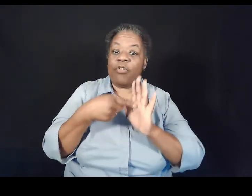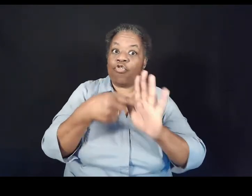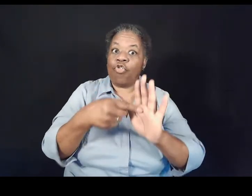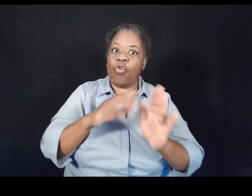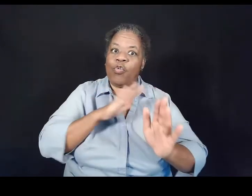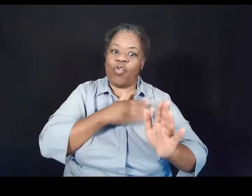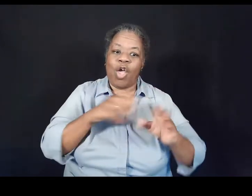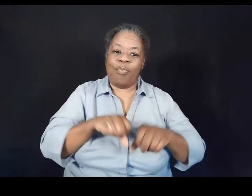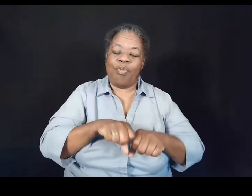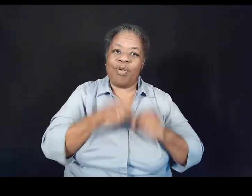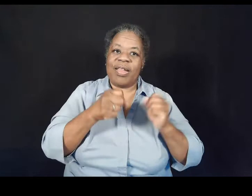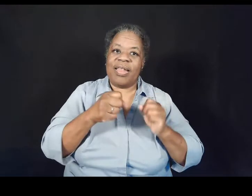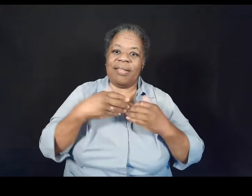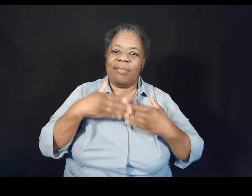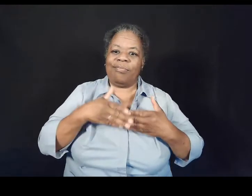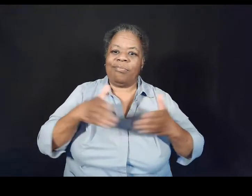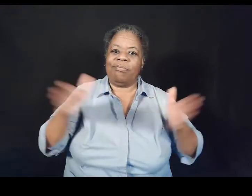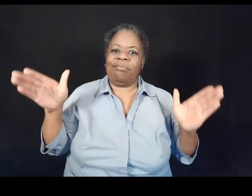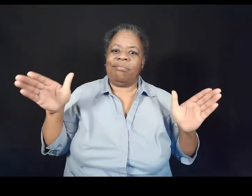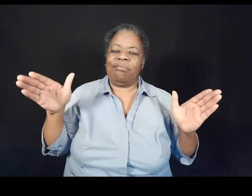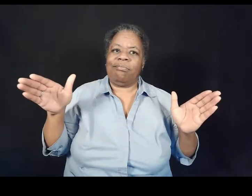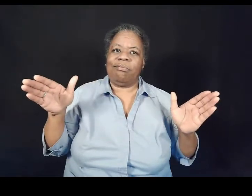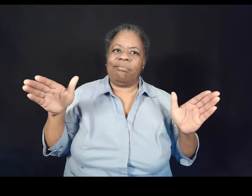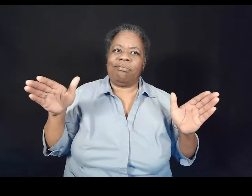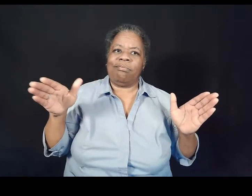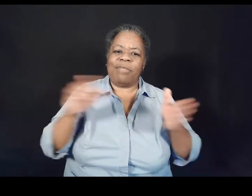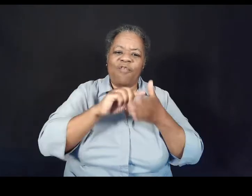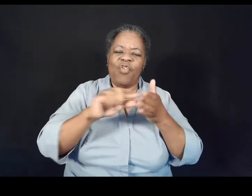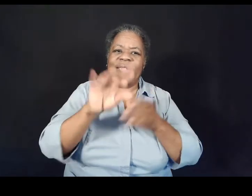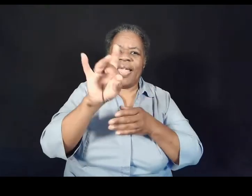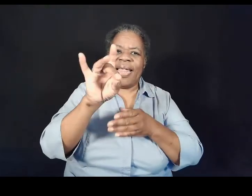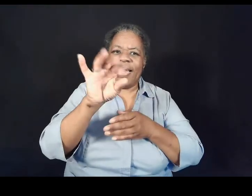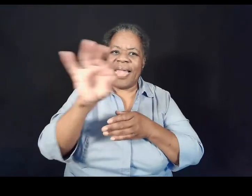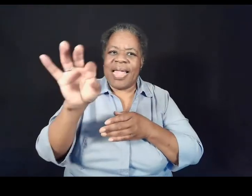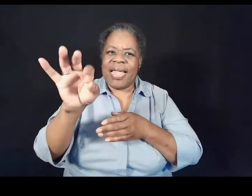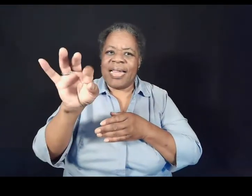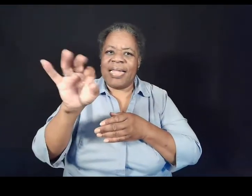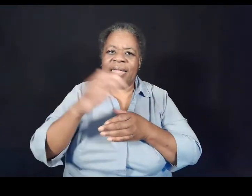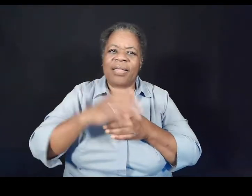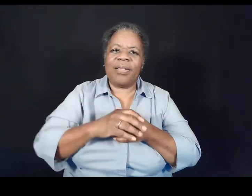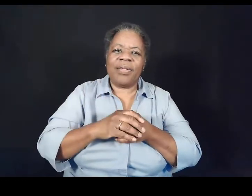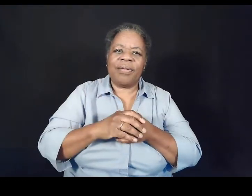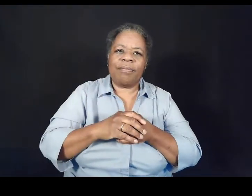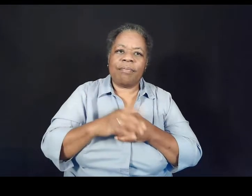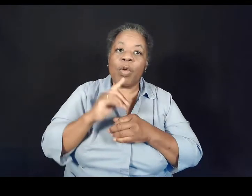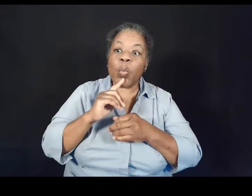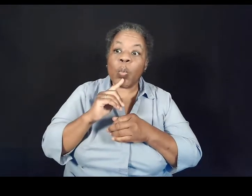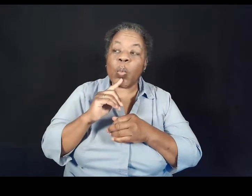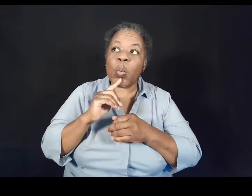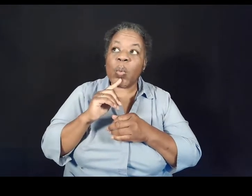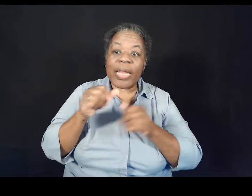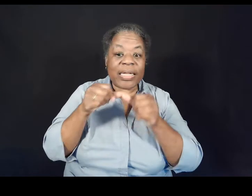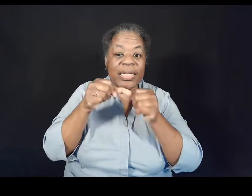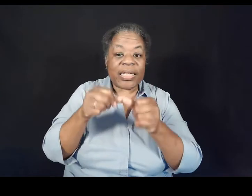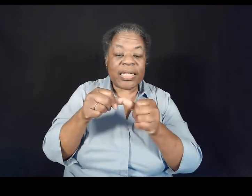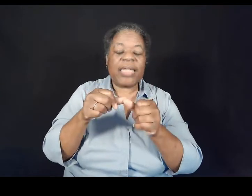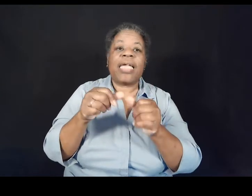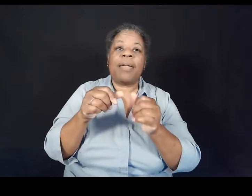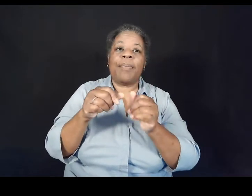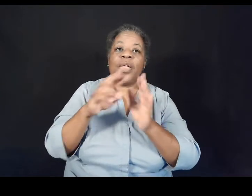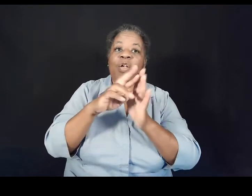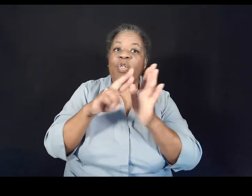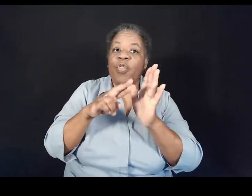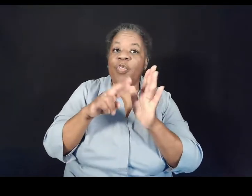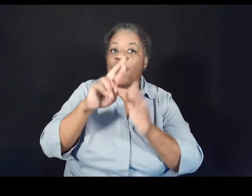brokenness. Look at verses 8 and 9. If you really keep the royal law found in Scripture, love